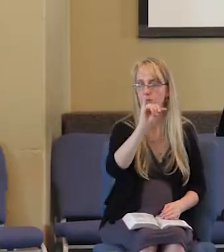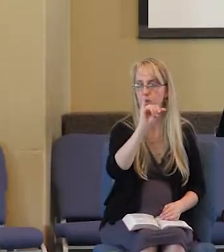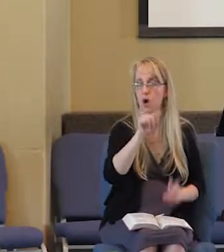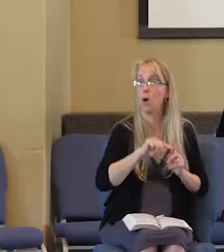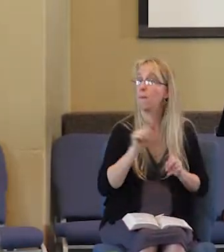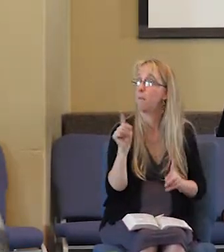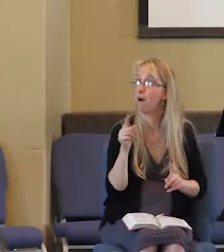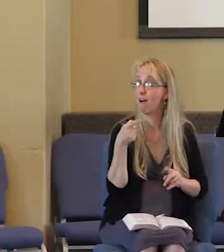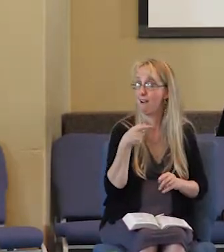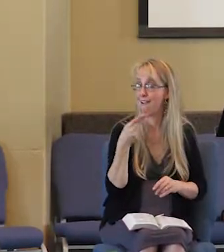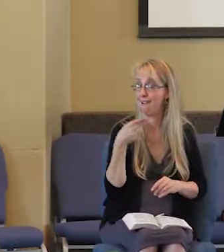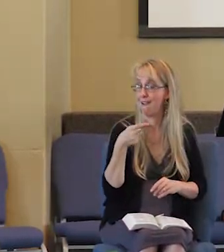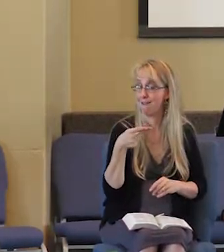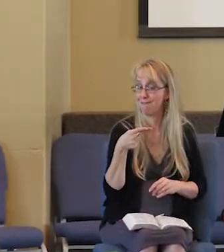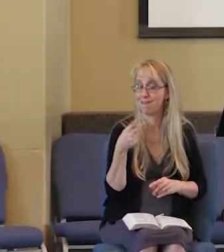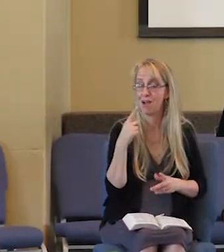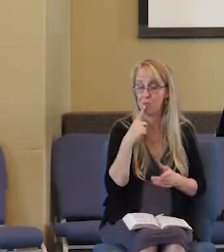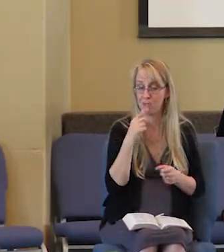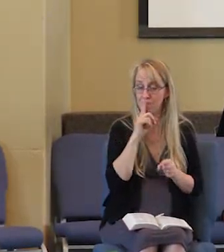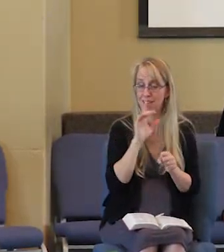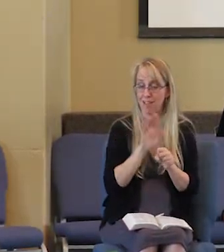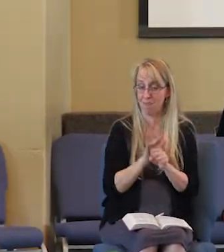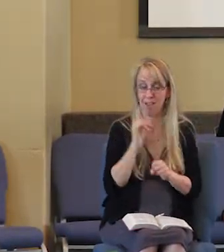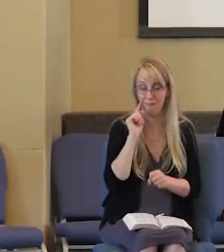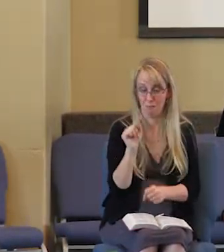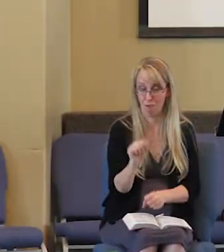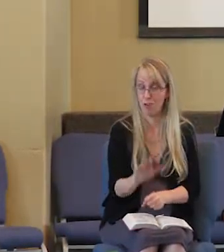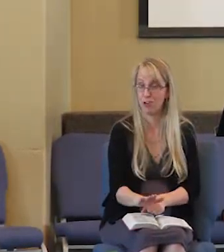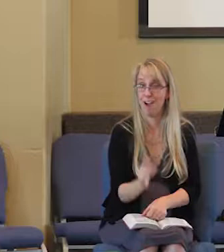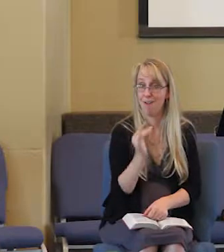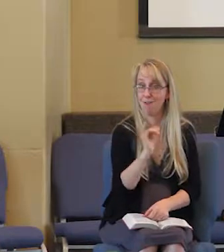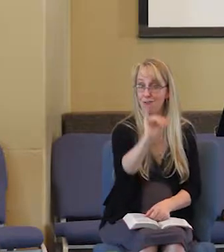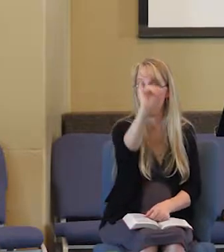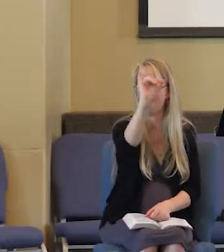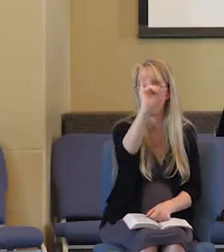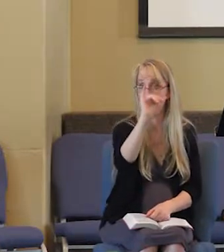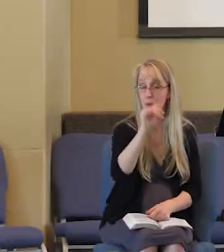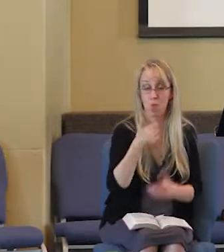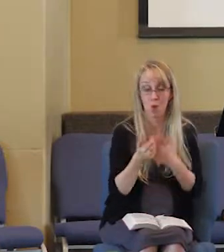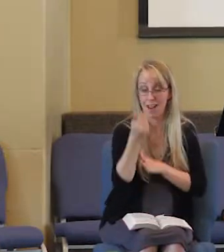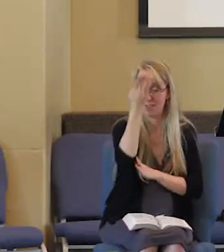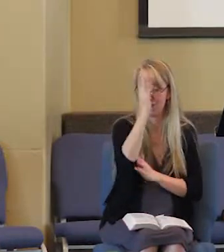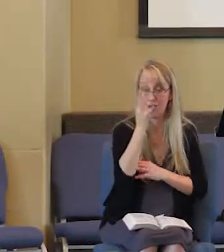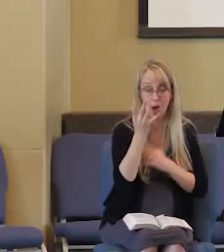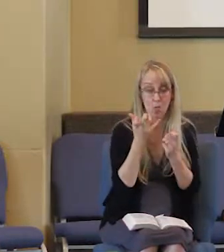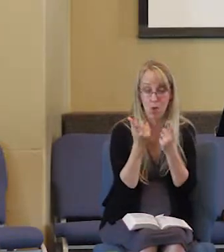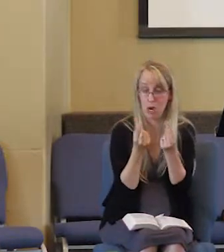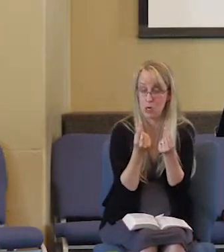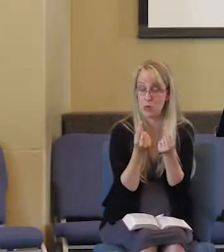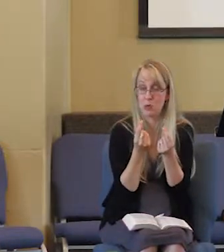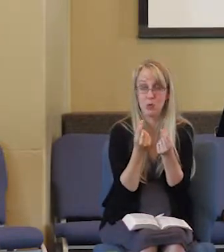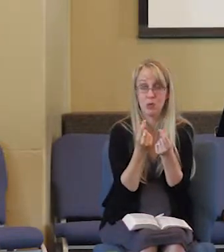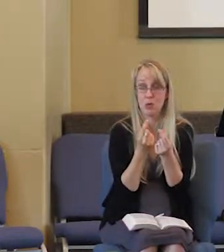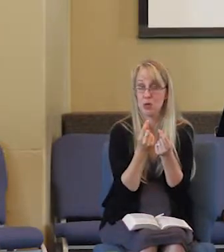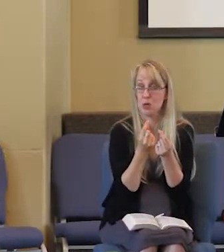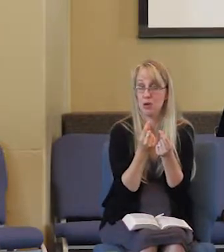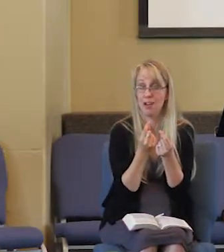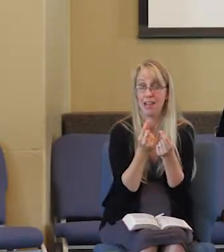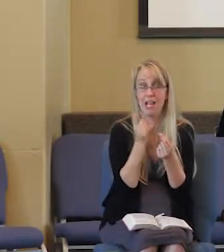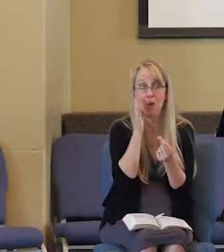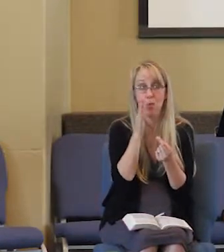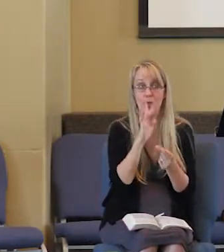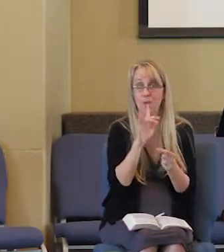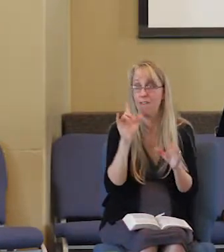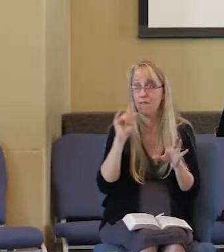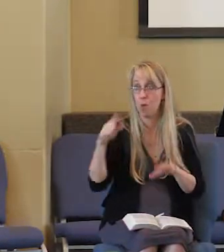forever. But Hannah was basically making that vow that whatever God wanted to do, he's going to be